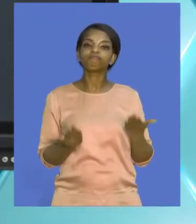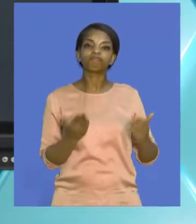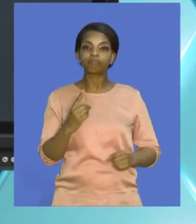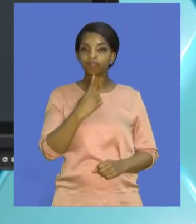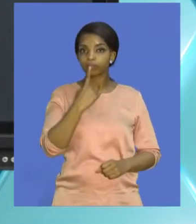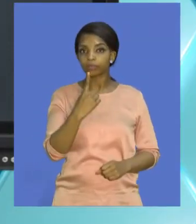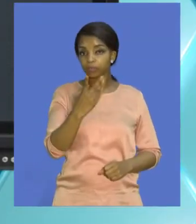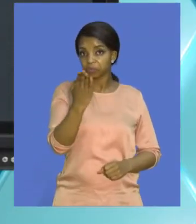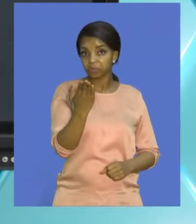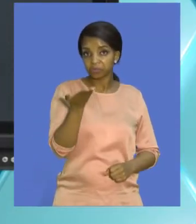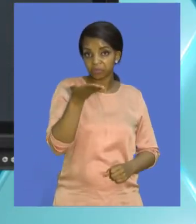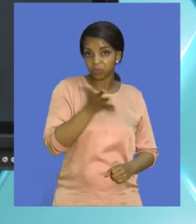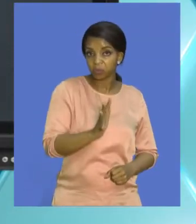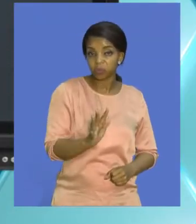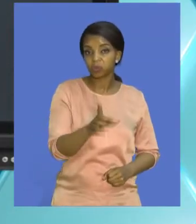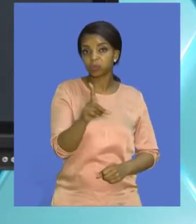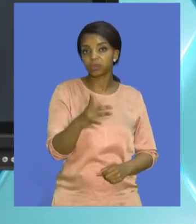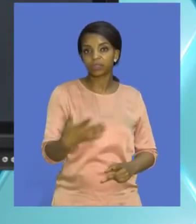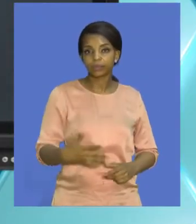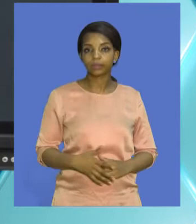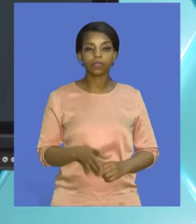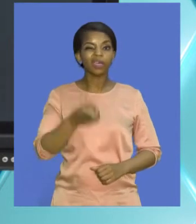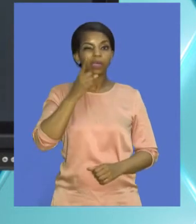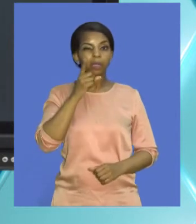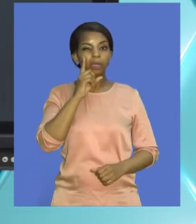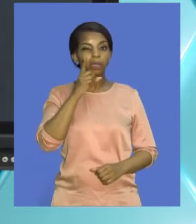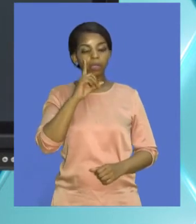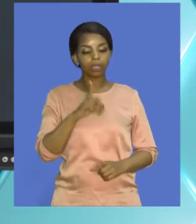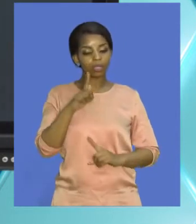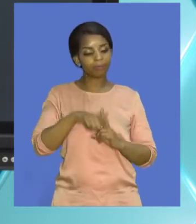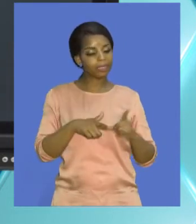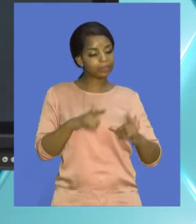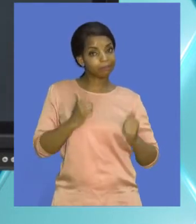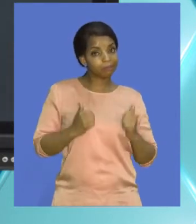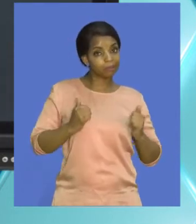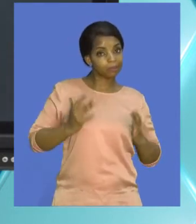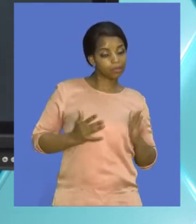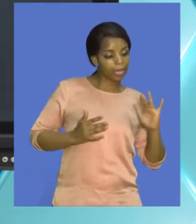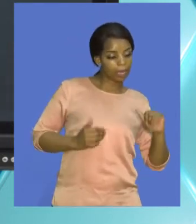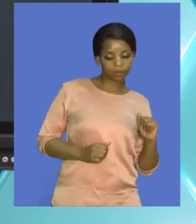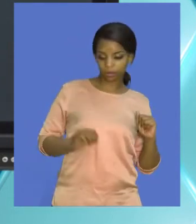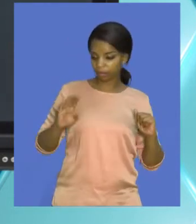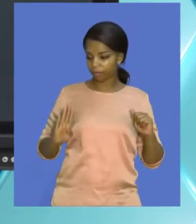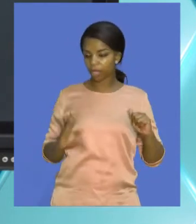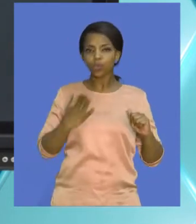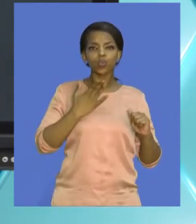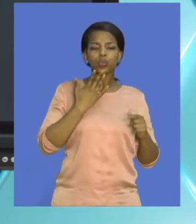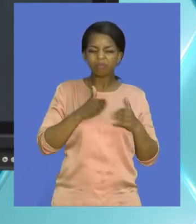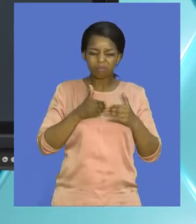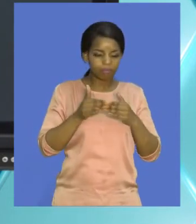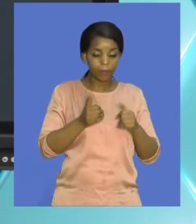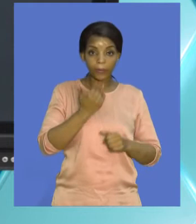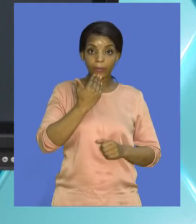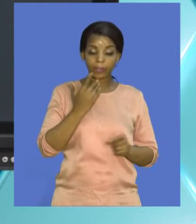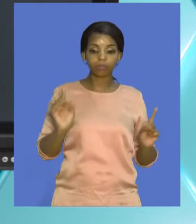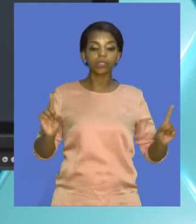establish who is faster between athlete A and athlete B. The two athletes have to run the same distance, okay? Then